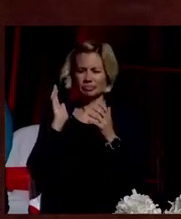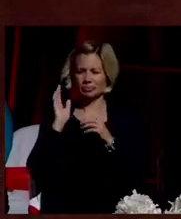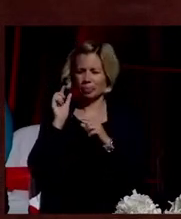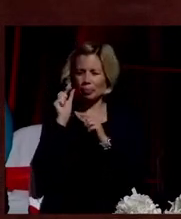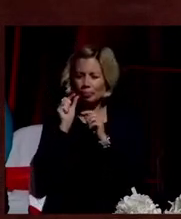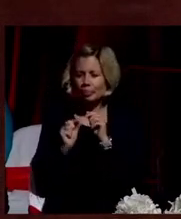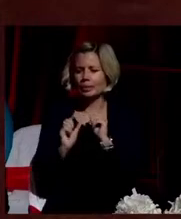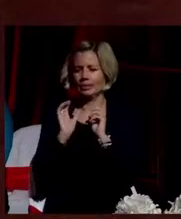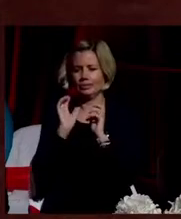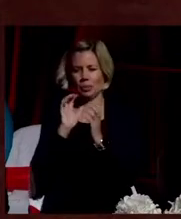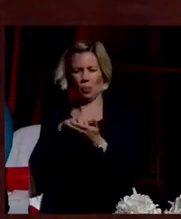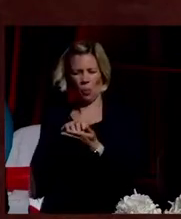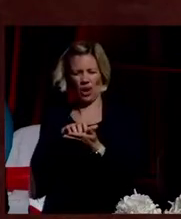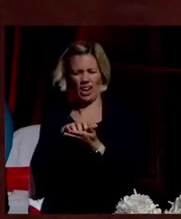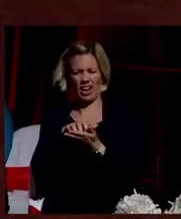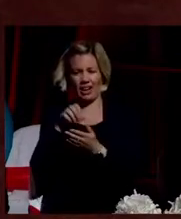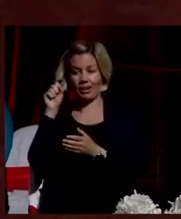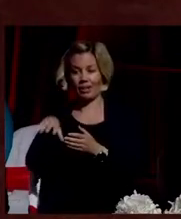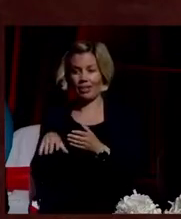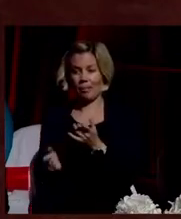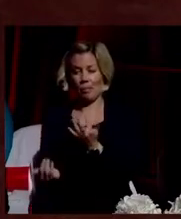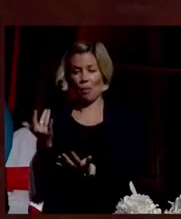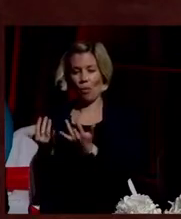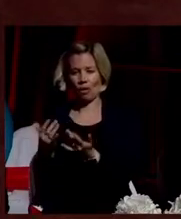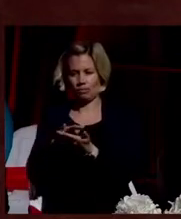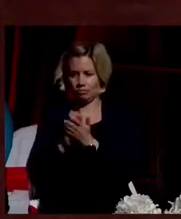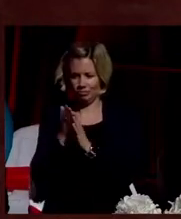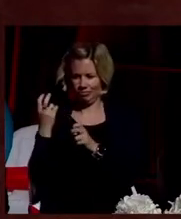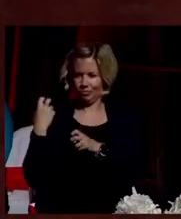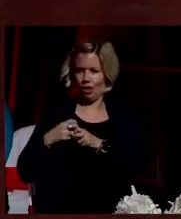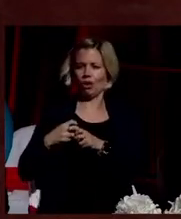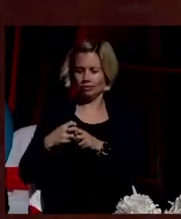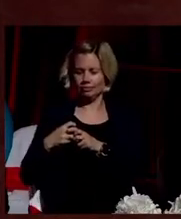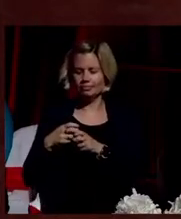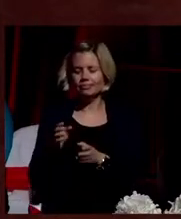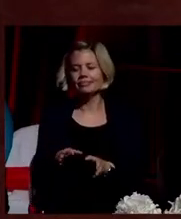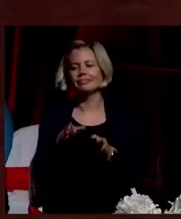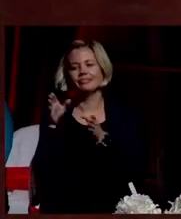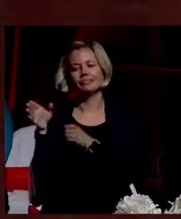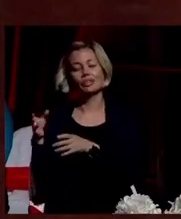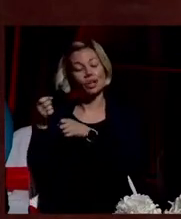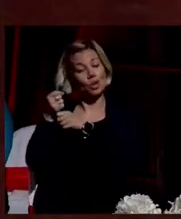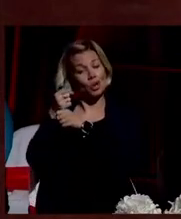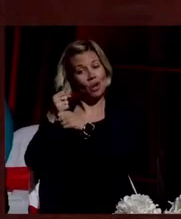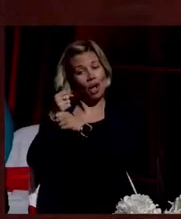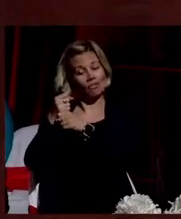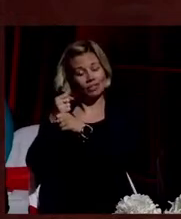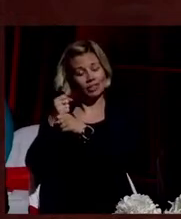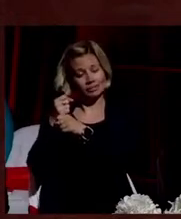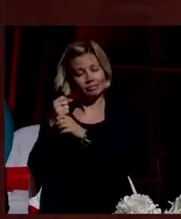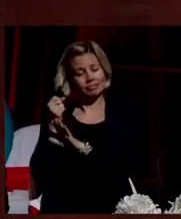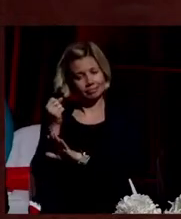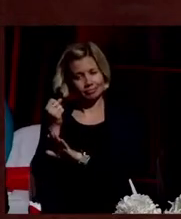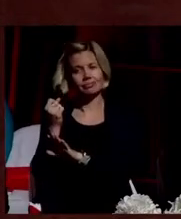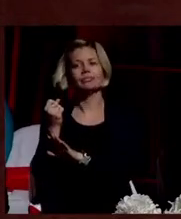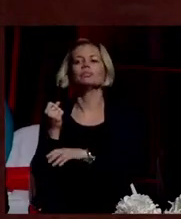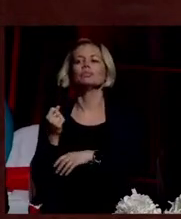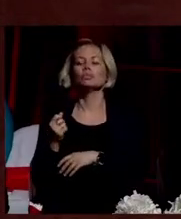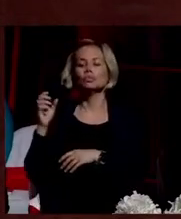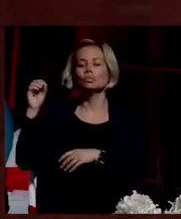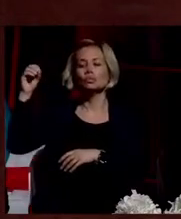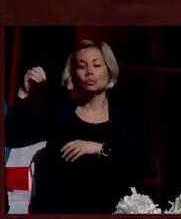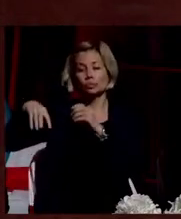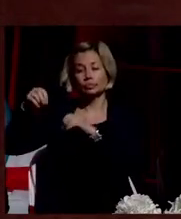in the boiling water, it became hard. The ground coffee beans were unique. After they were exposed to the boiling